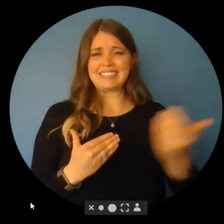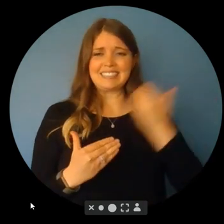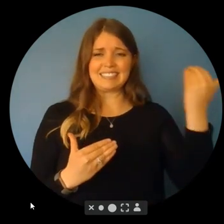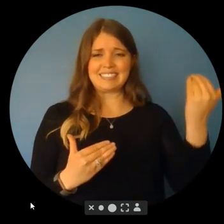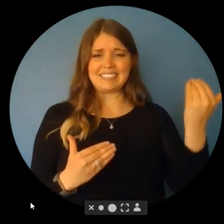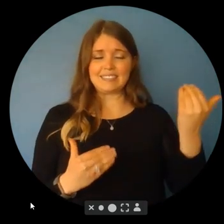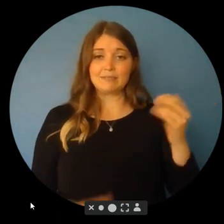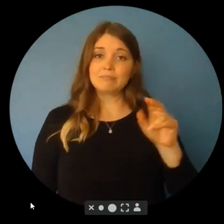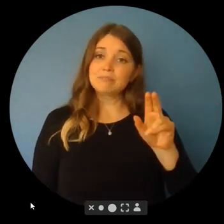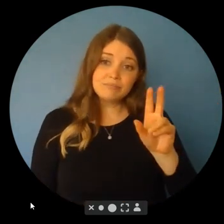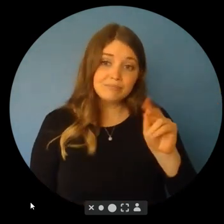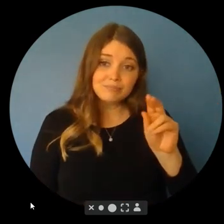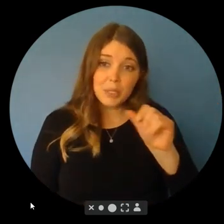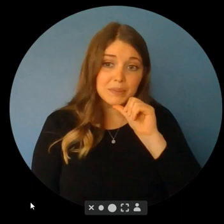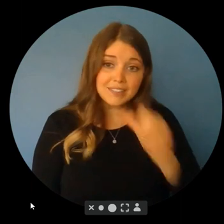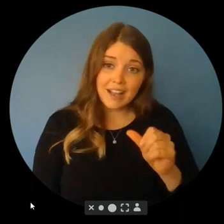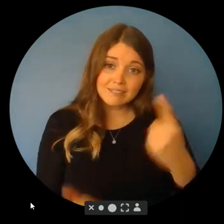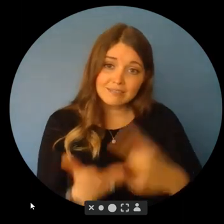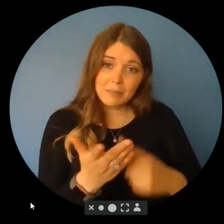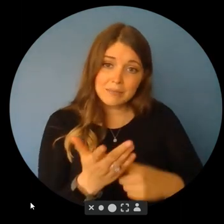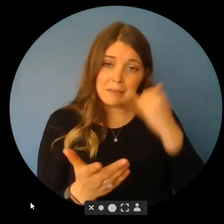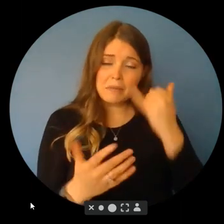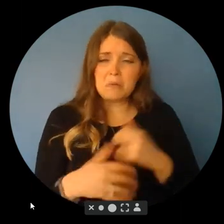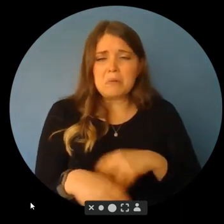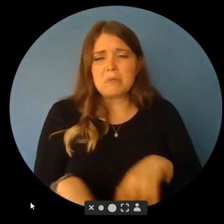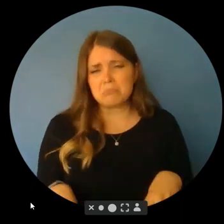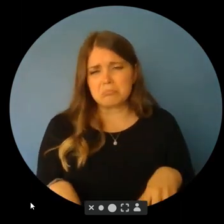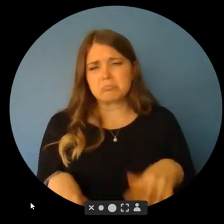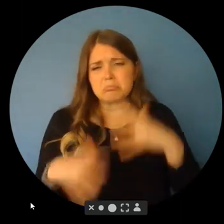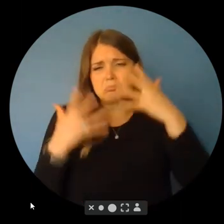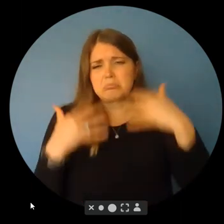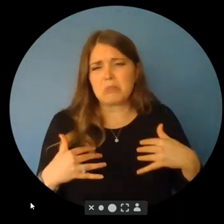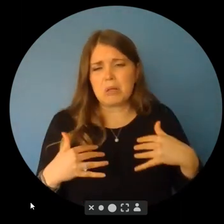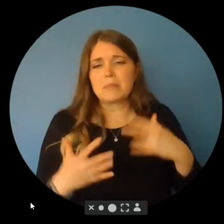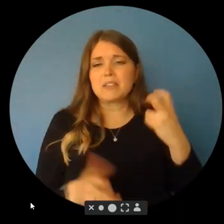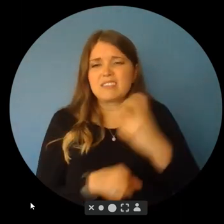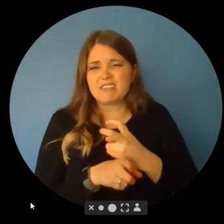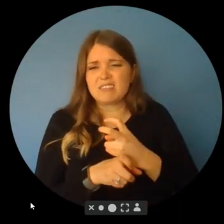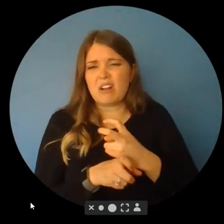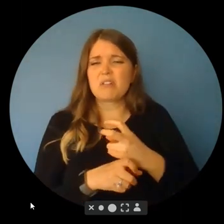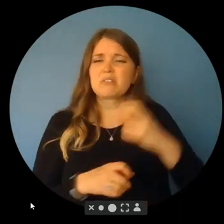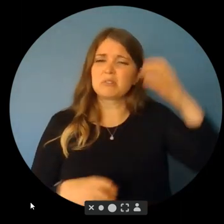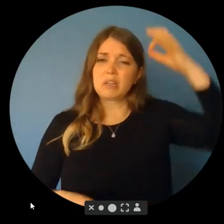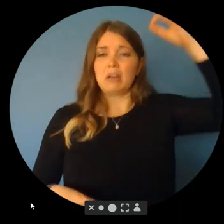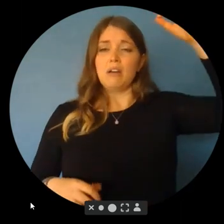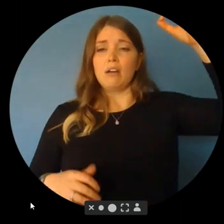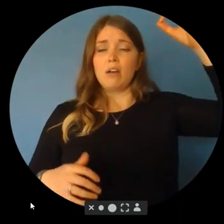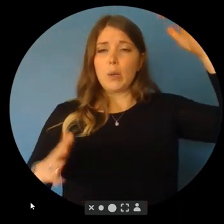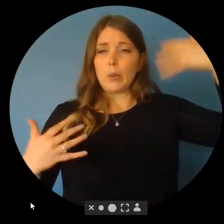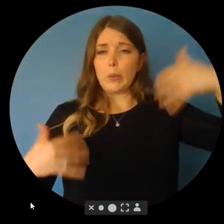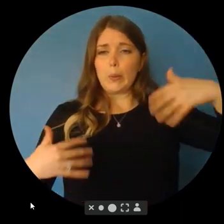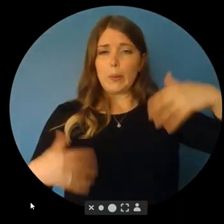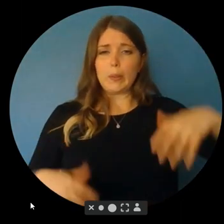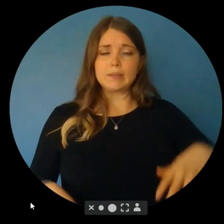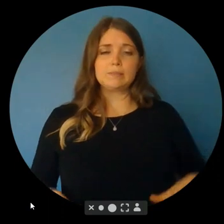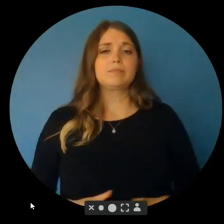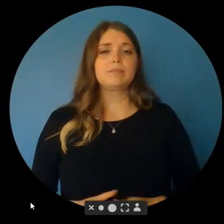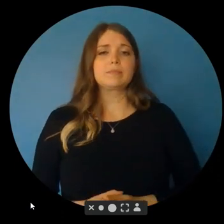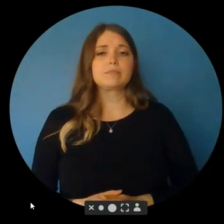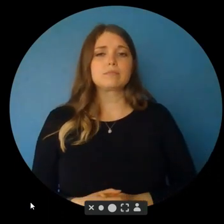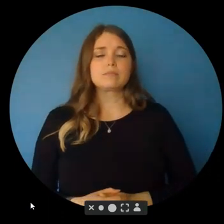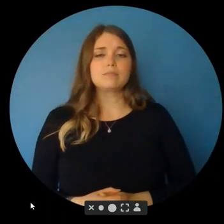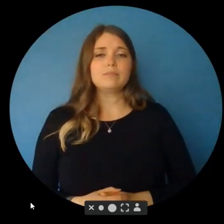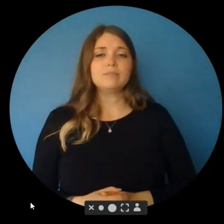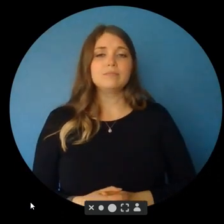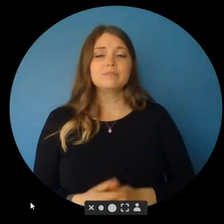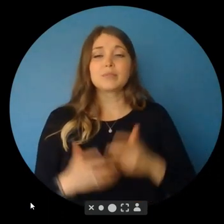not, is it? Sometimes when we're in a slump, it's hard to get out, isn't it? Let's see what happens next.